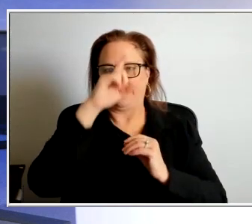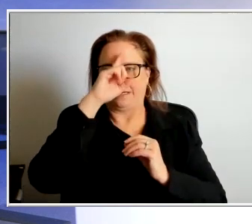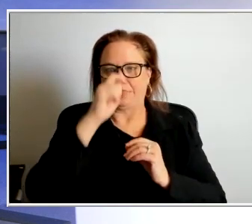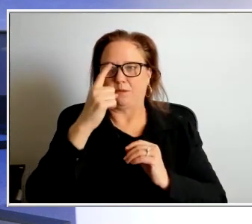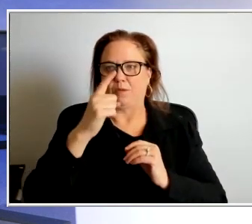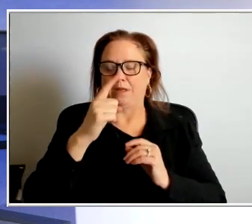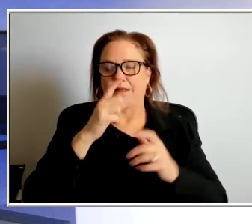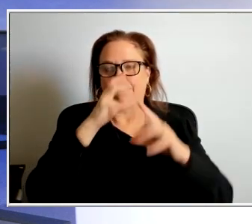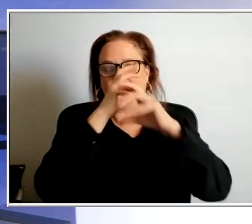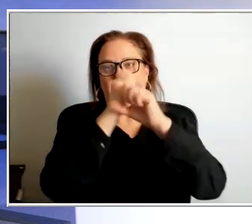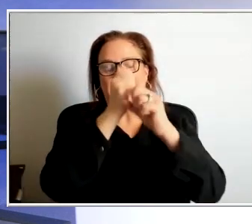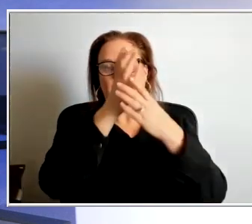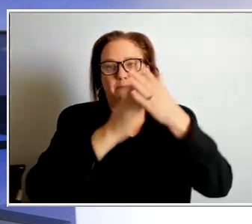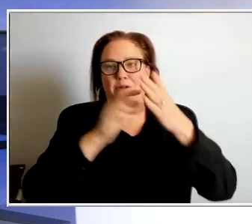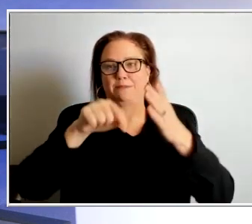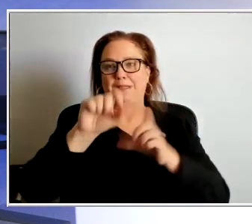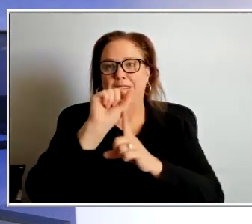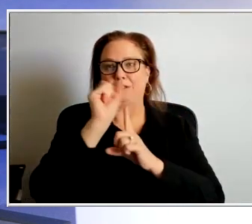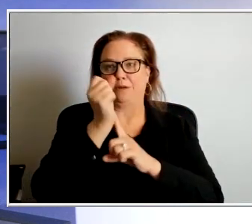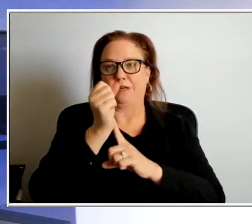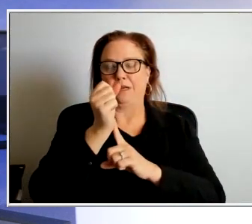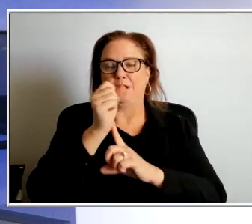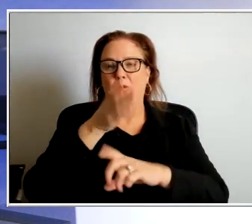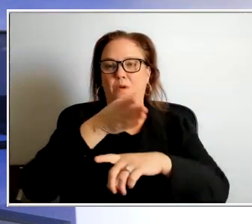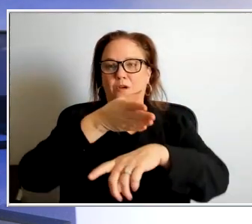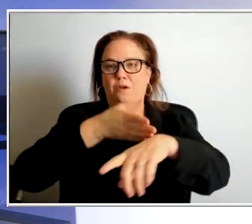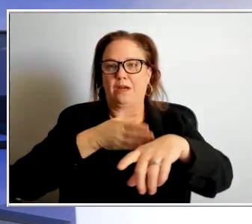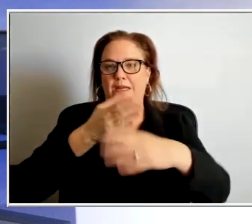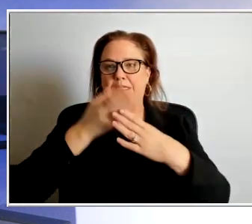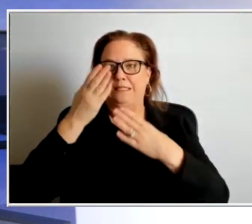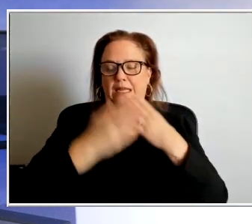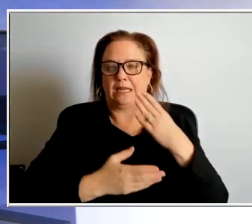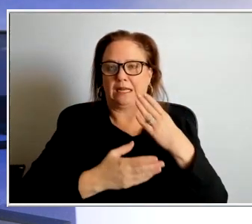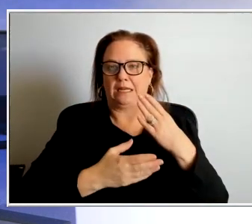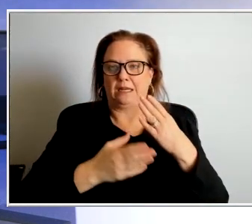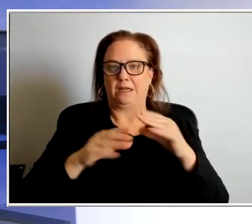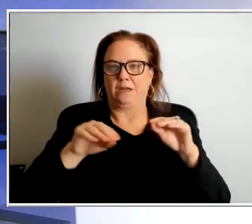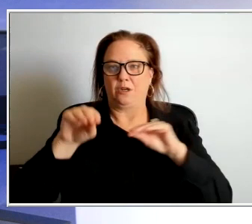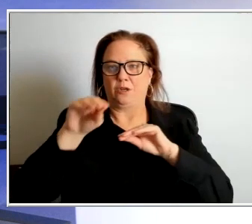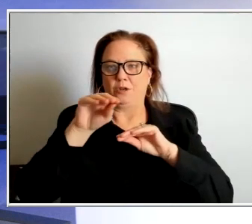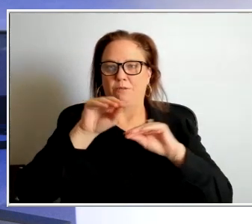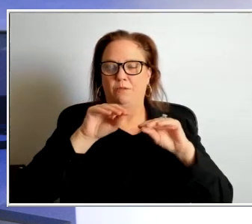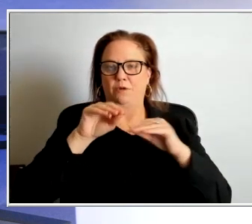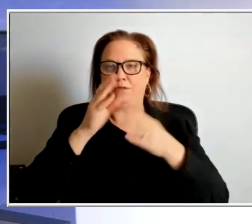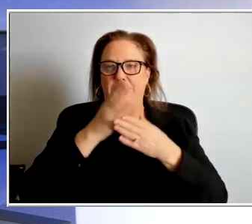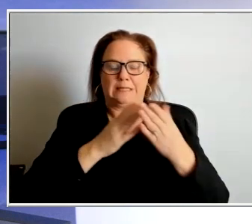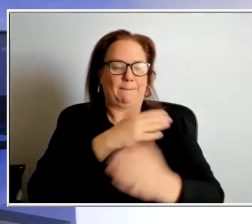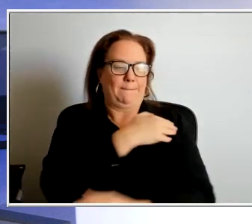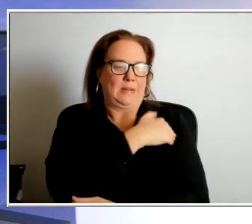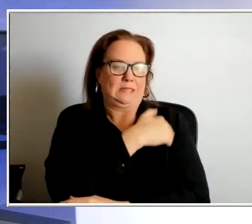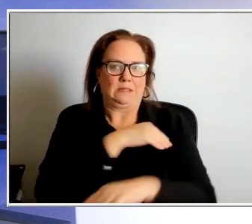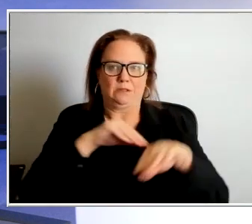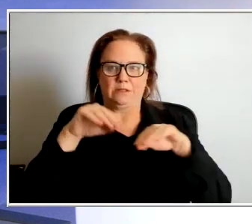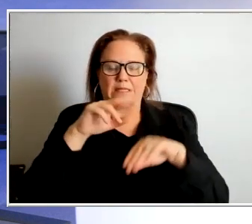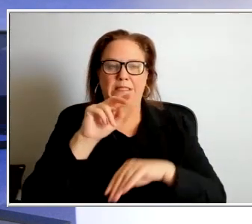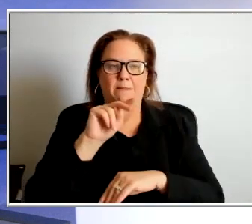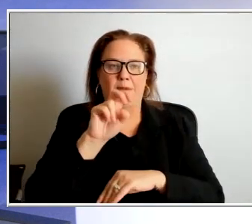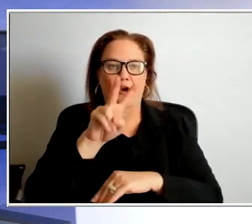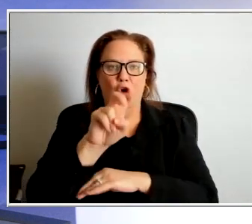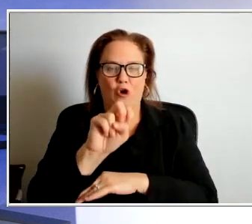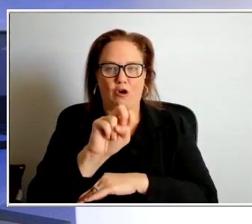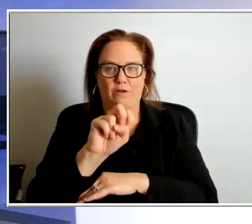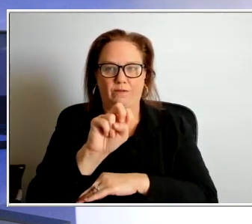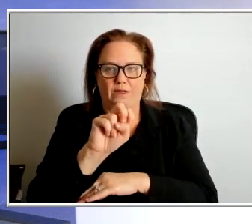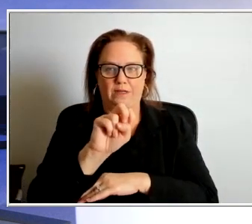fascinating parts about this case is when you amputated Conor's hand, you moved around some muscles and some nerves of his